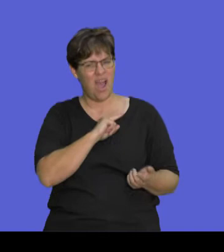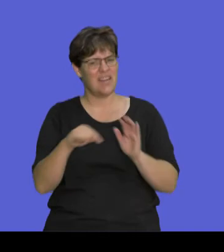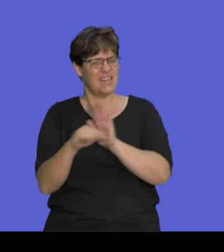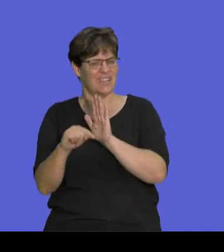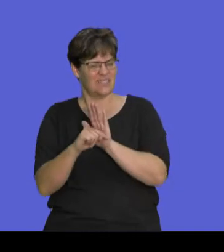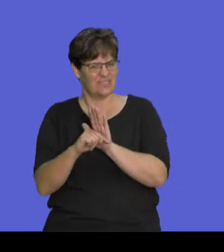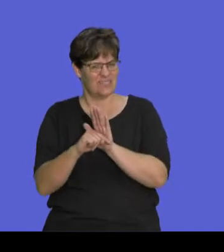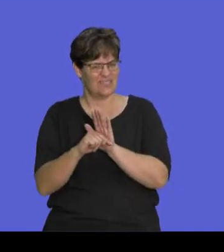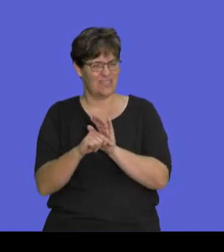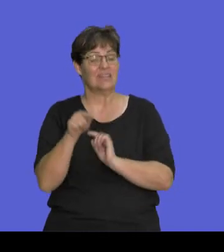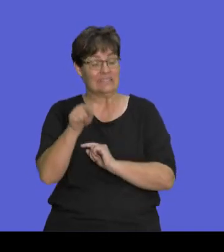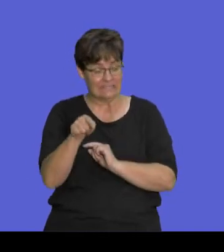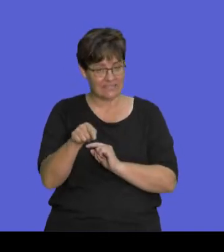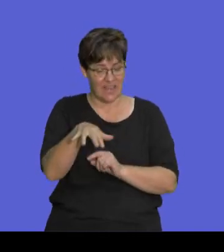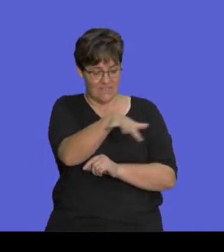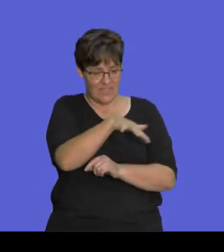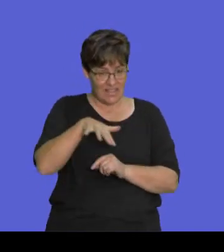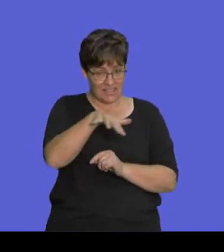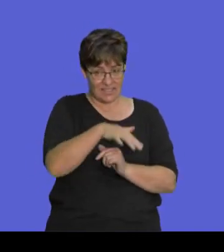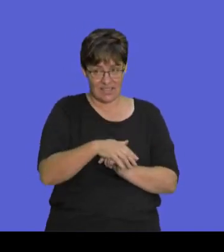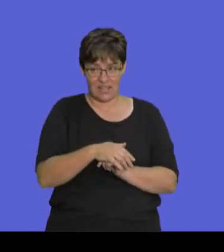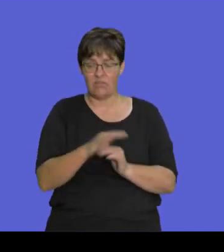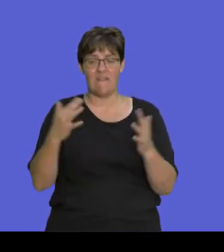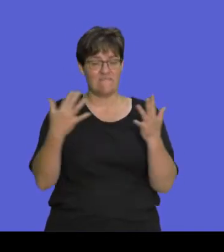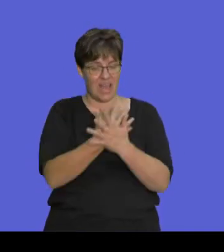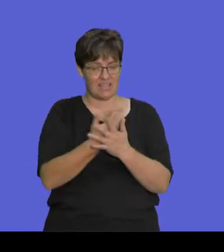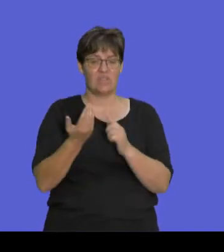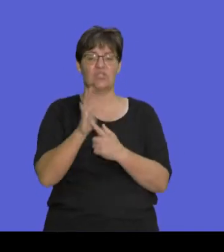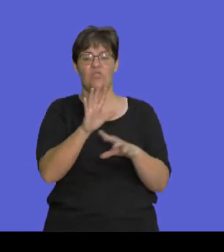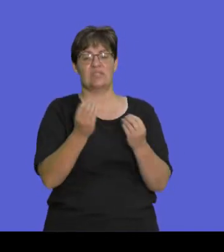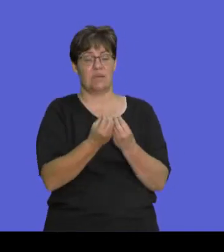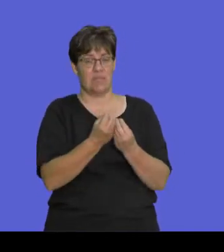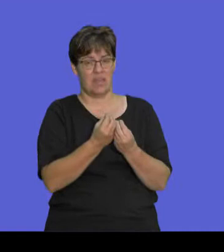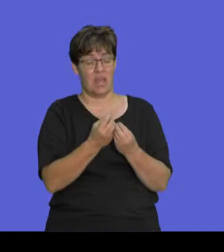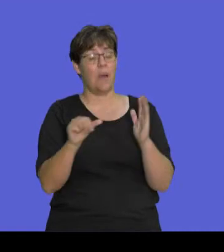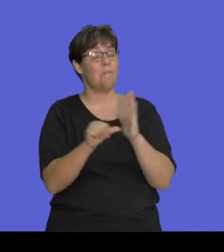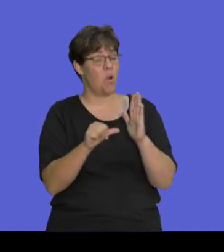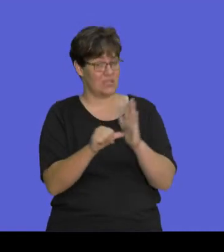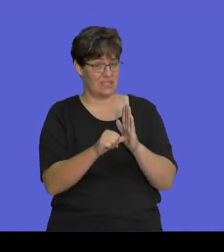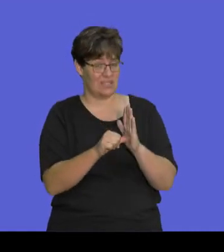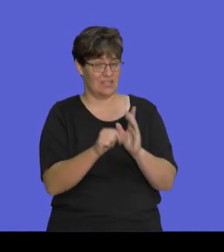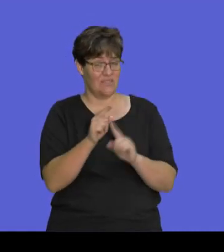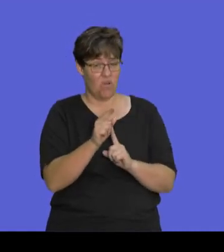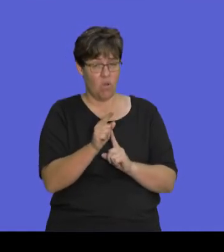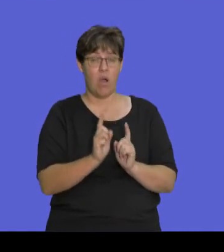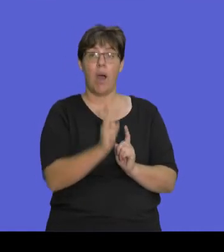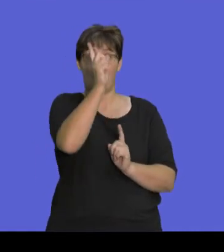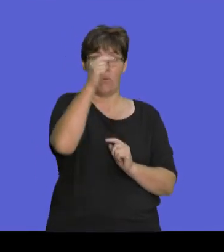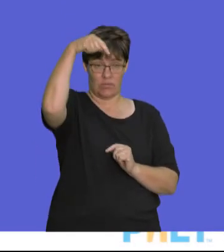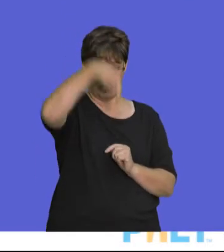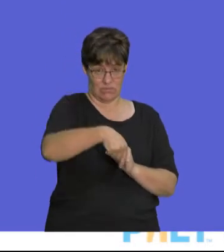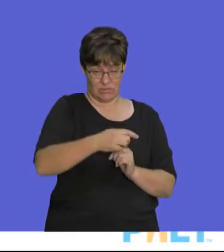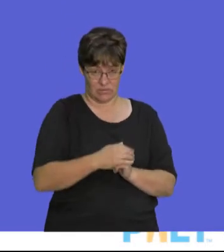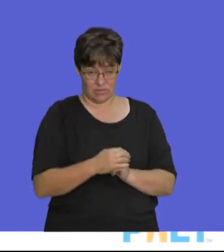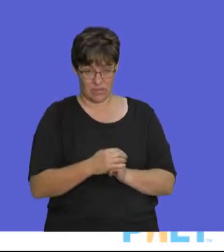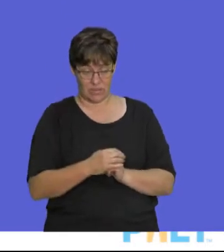back very quickly and demonstrate something very critical in terms of the direction of the field. So if we go back to that,